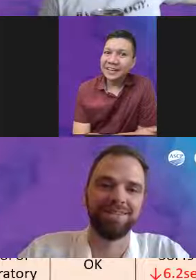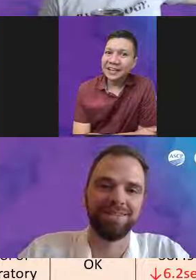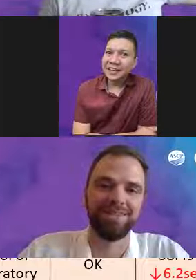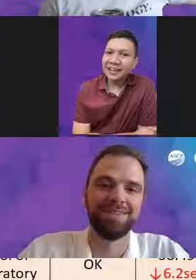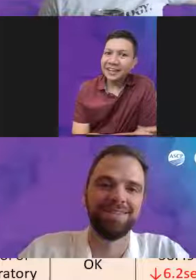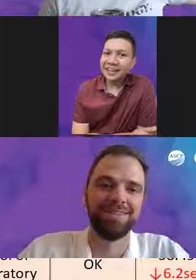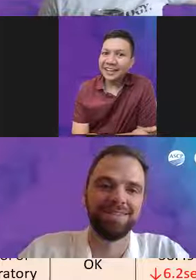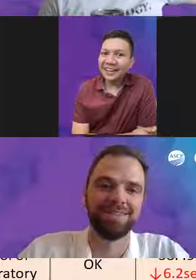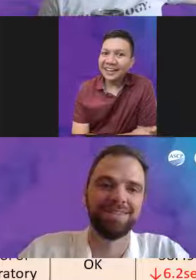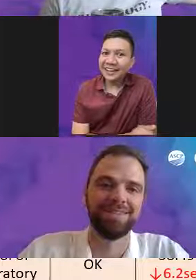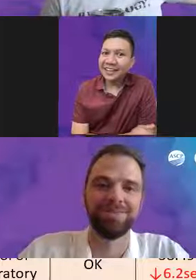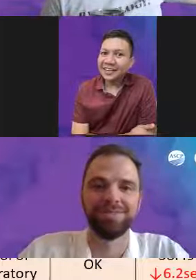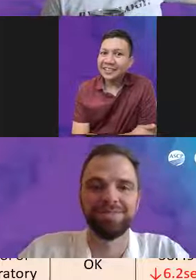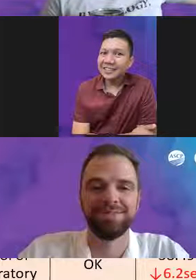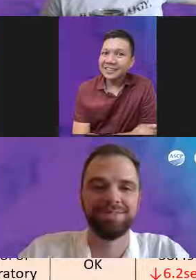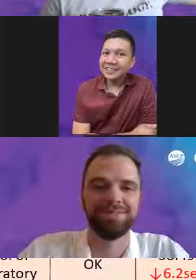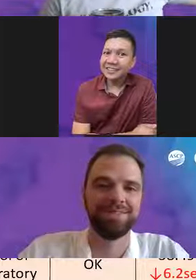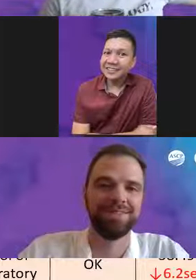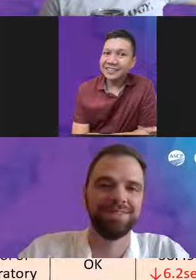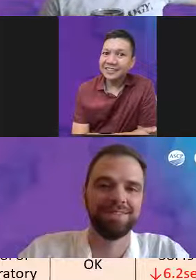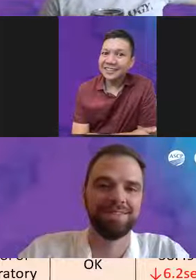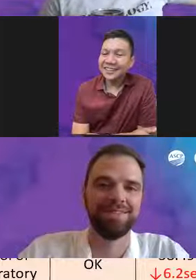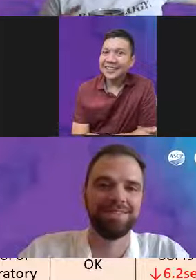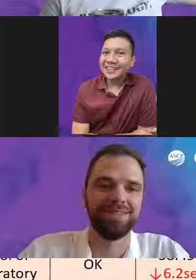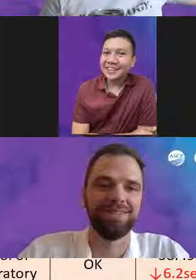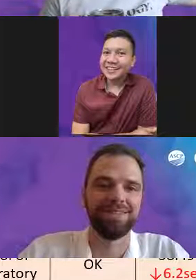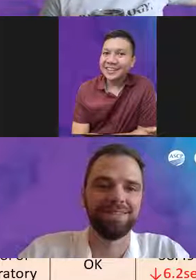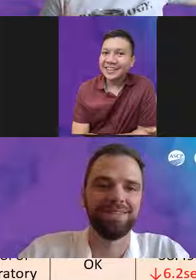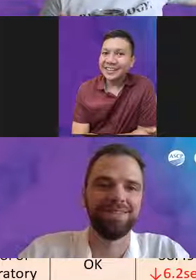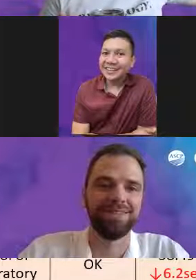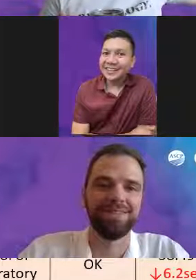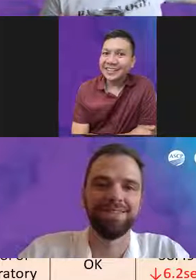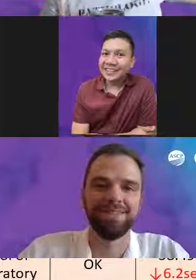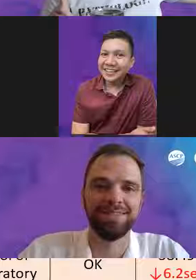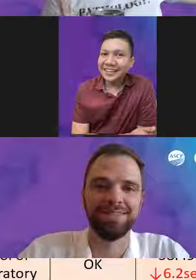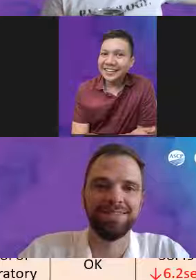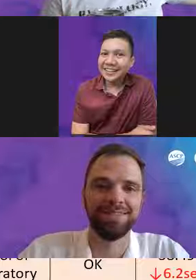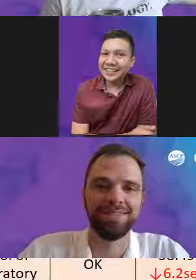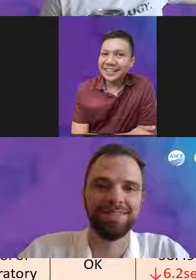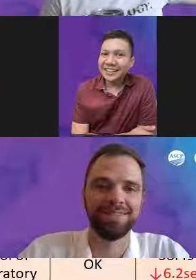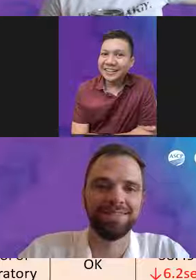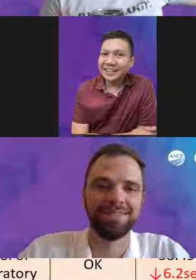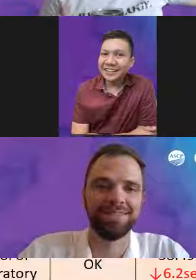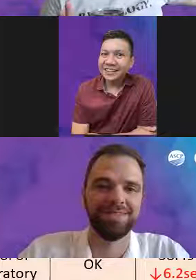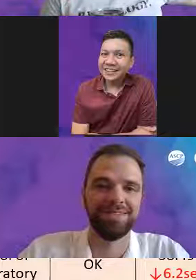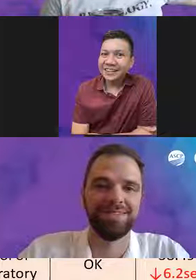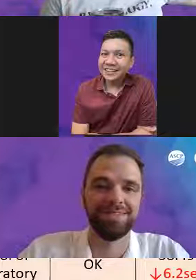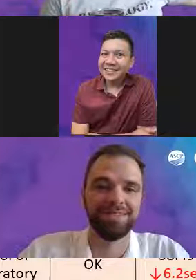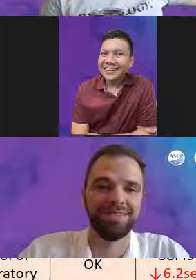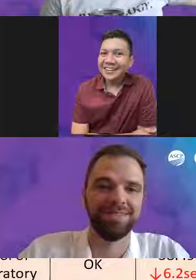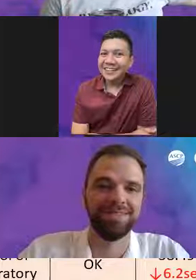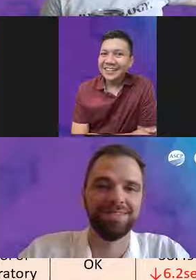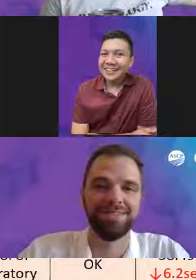I'm going to put the challenge out there because I think that this could happen. I don't think it's physically possible and humanly possible to